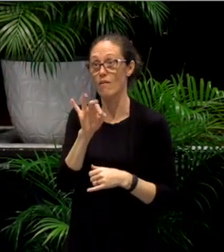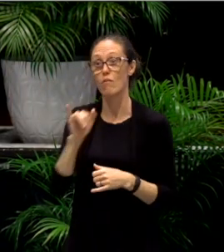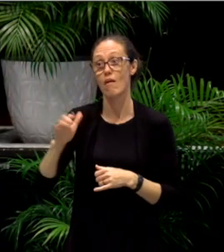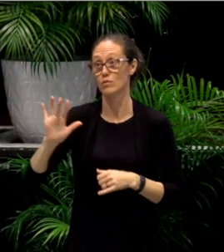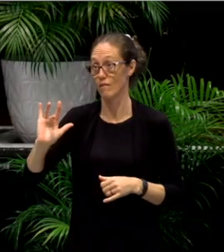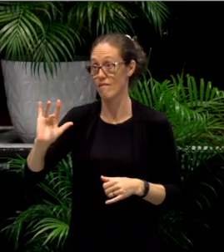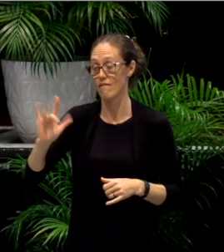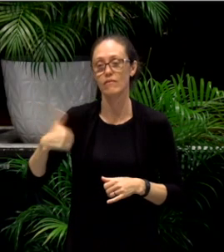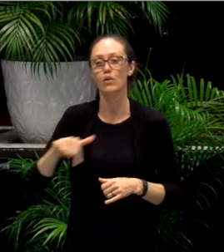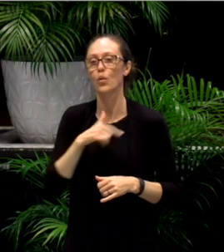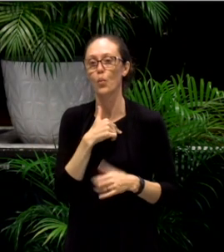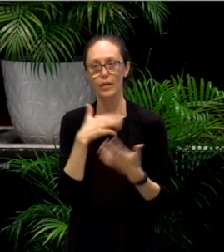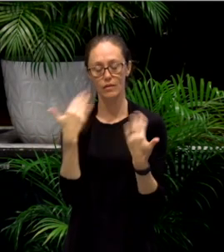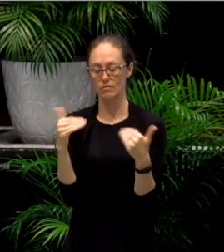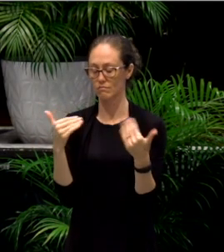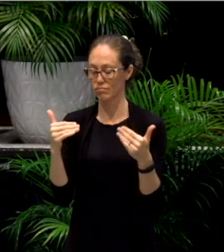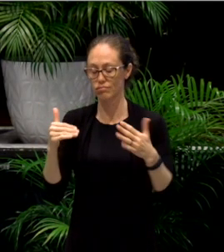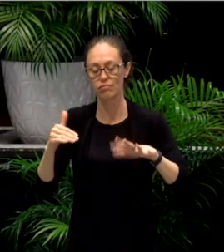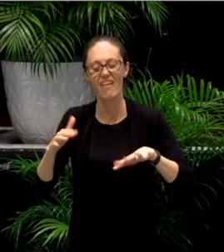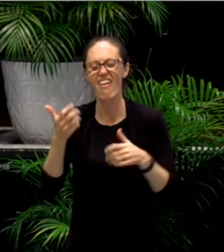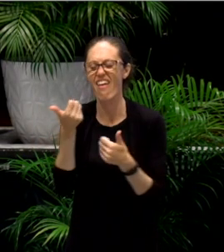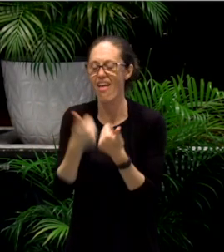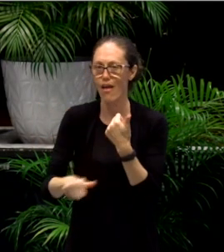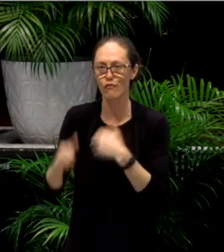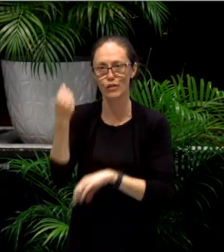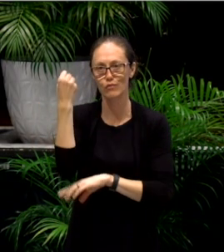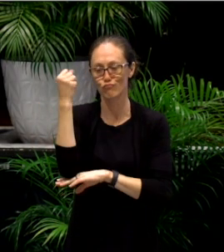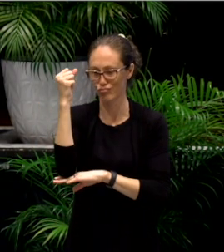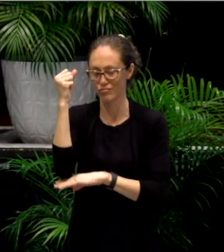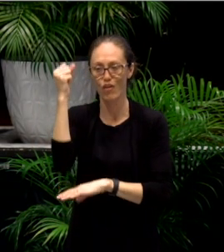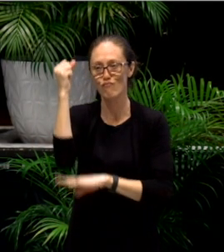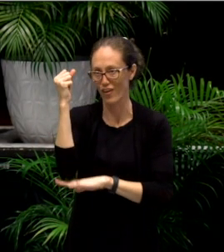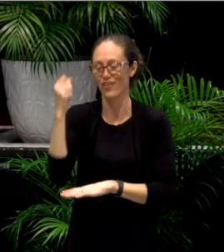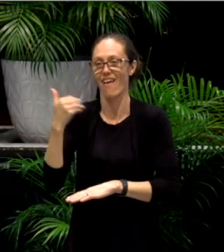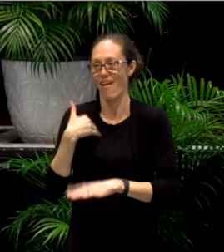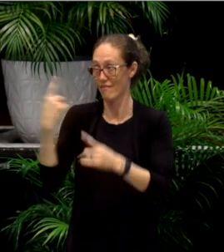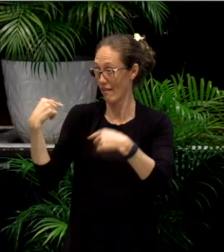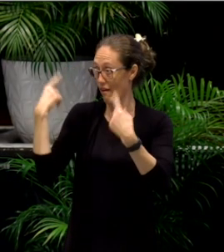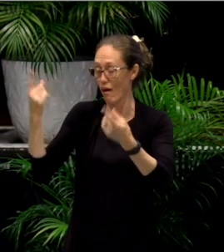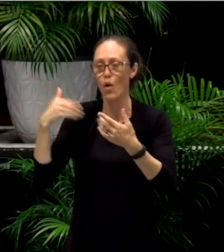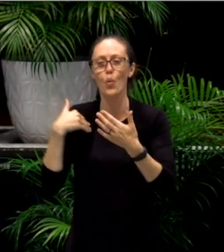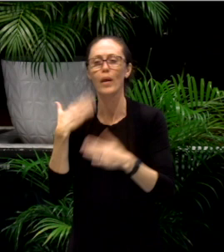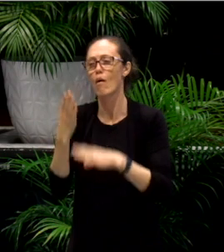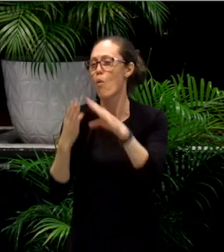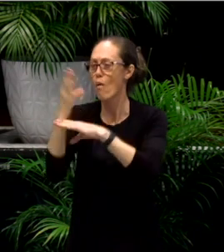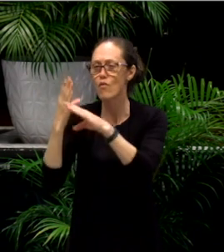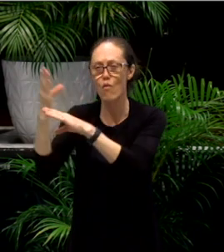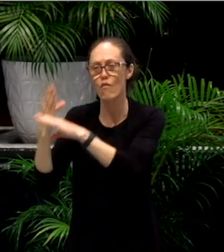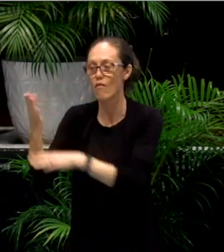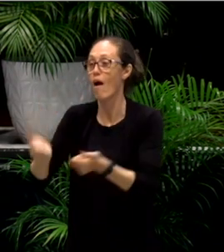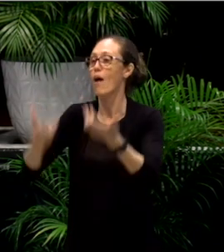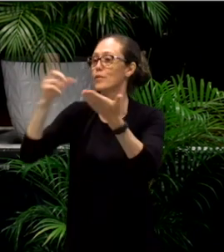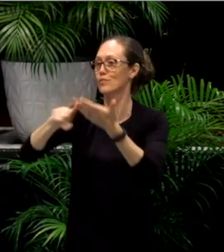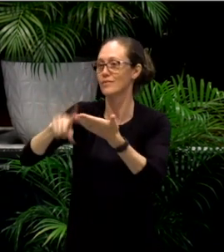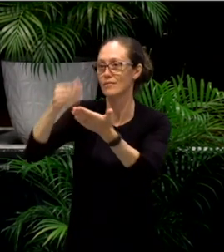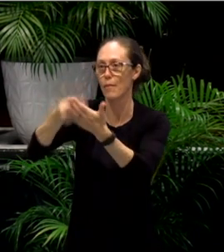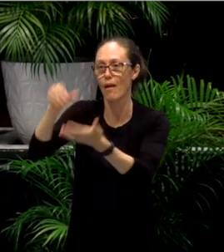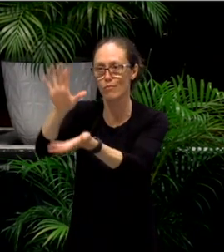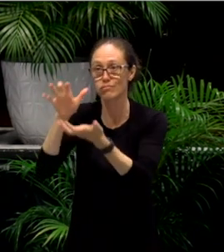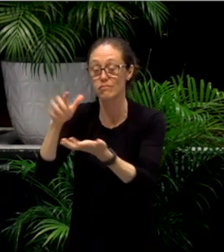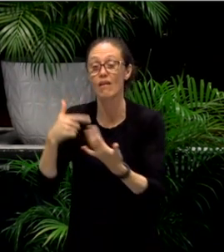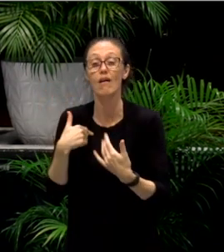FY25, we are on track to break every record we've ever had in terms of research awards. We're on track to